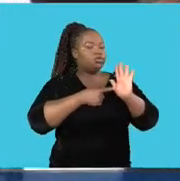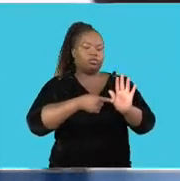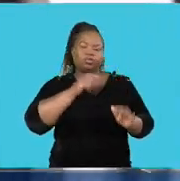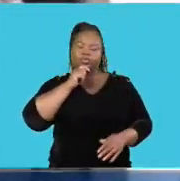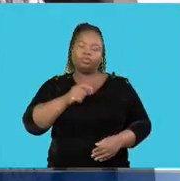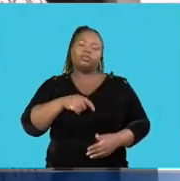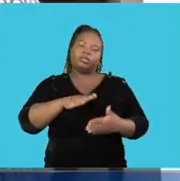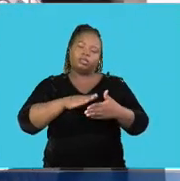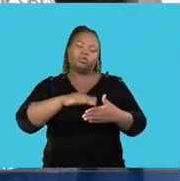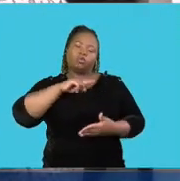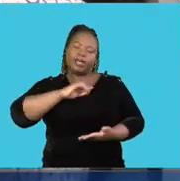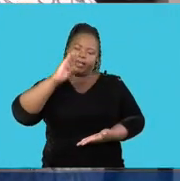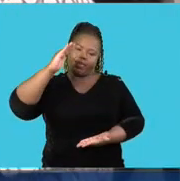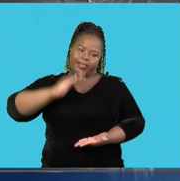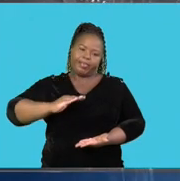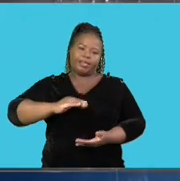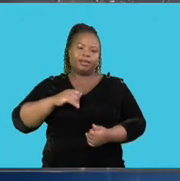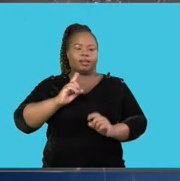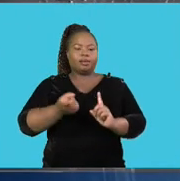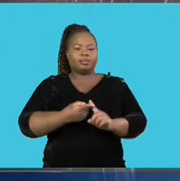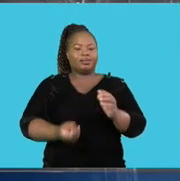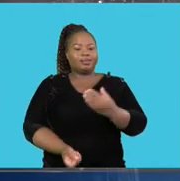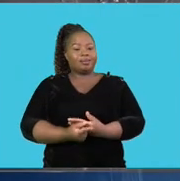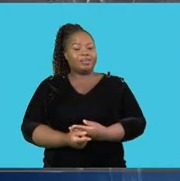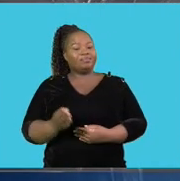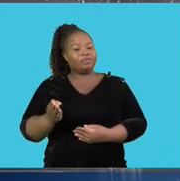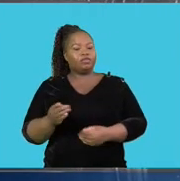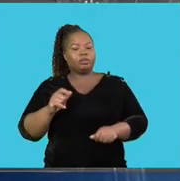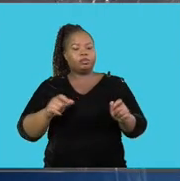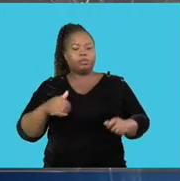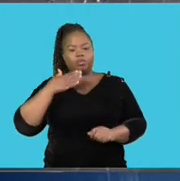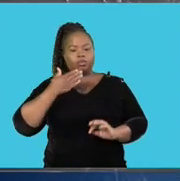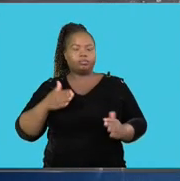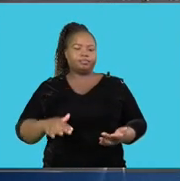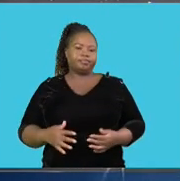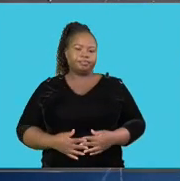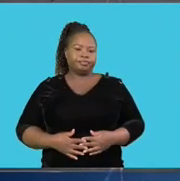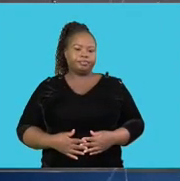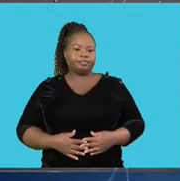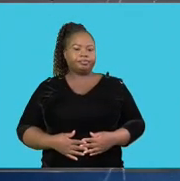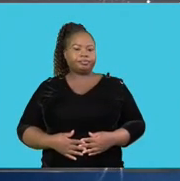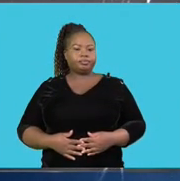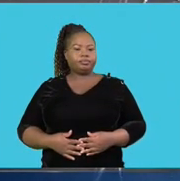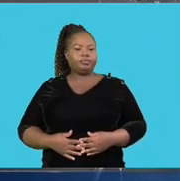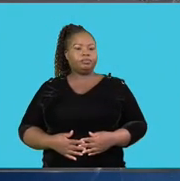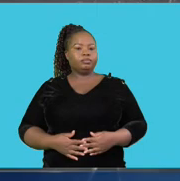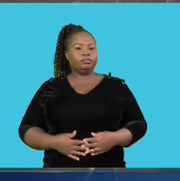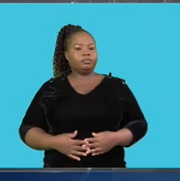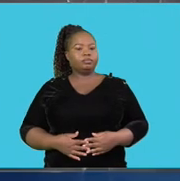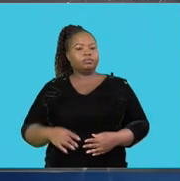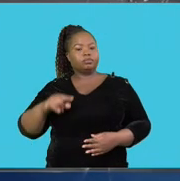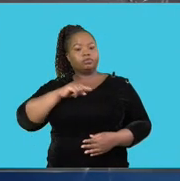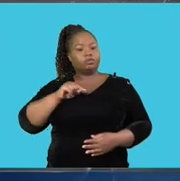njengonobangela ukuba kubekho ukwehla kwinani lengozi ezisuba imiphefumlo kweli. As a consequence of our relentless